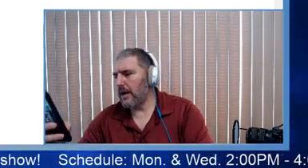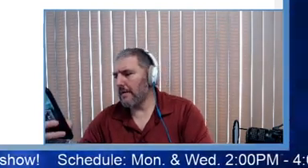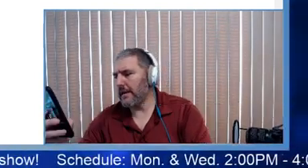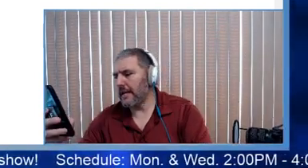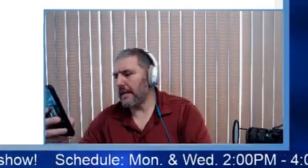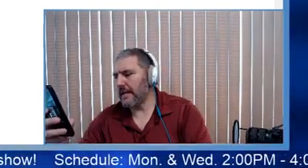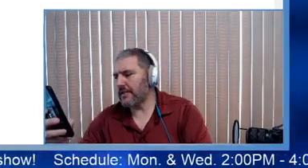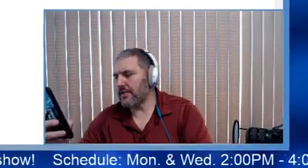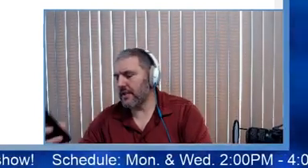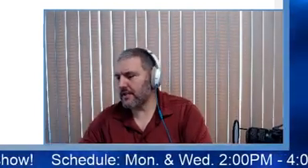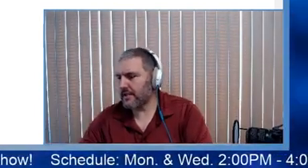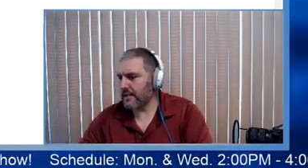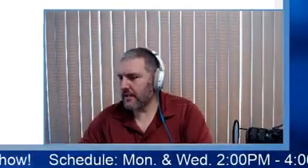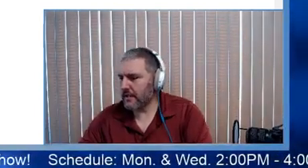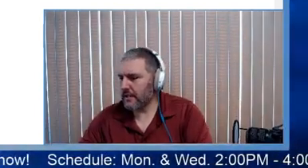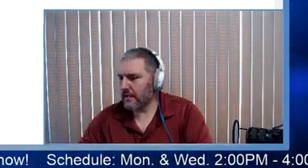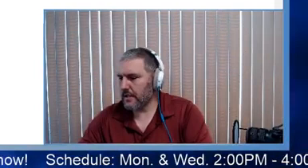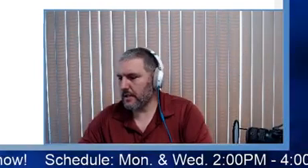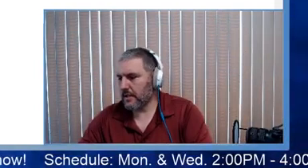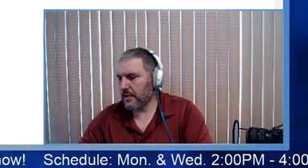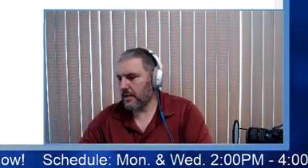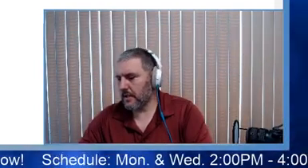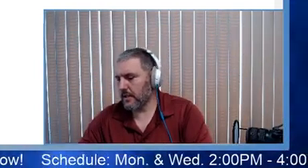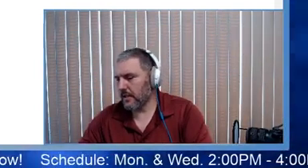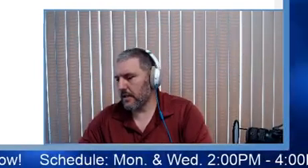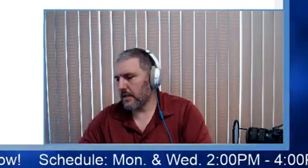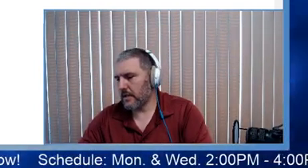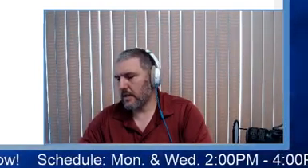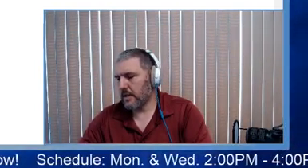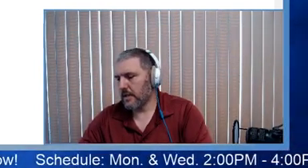You know, I mean, it's just.